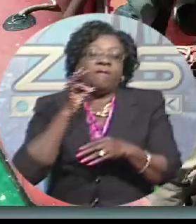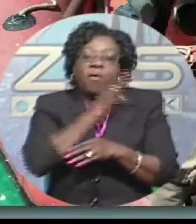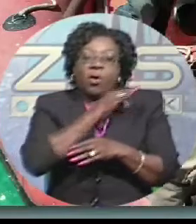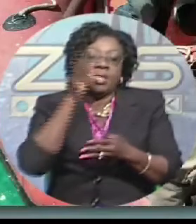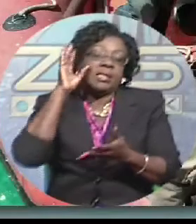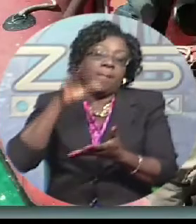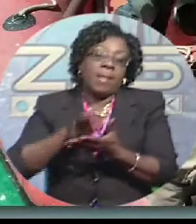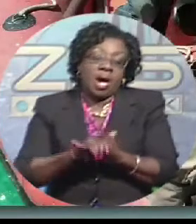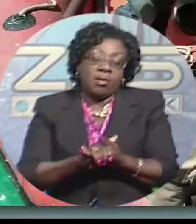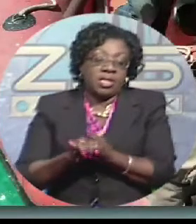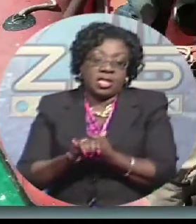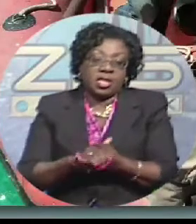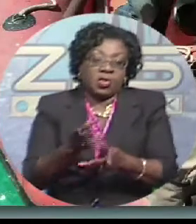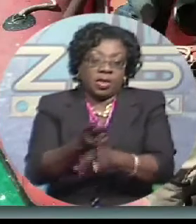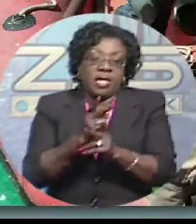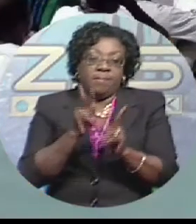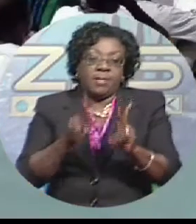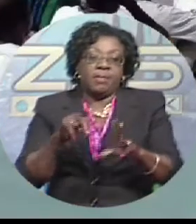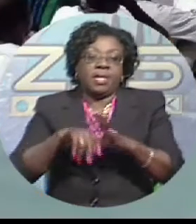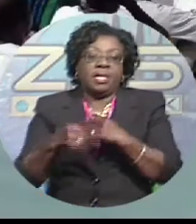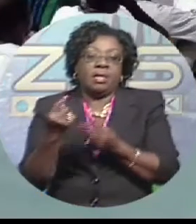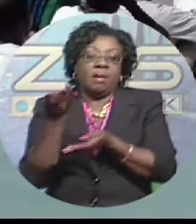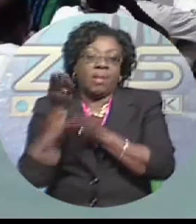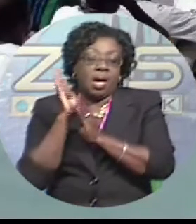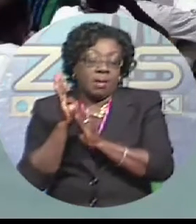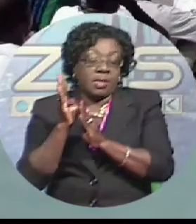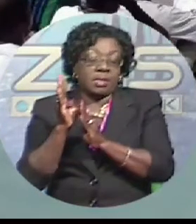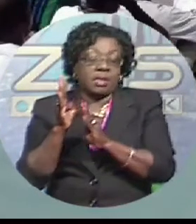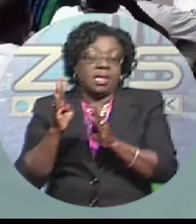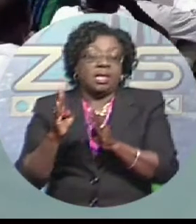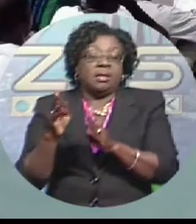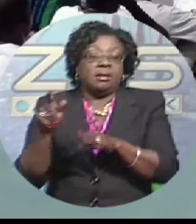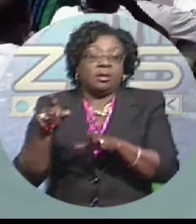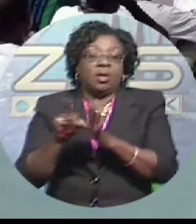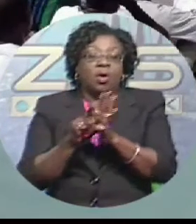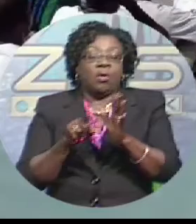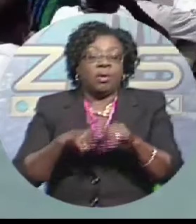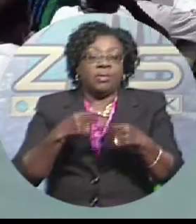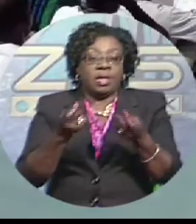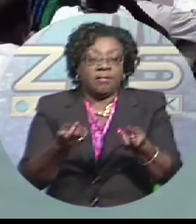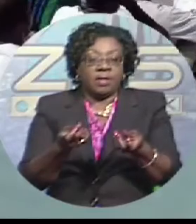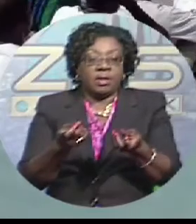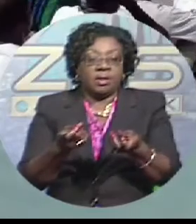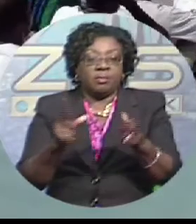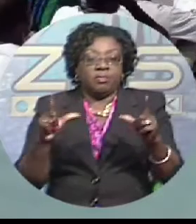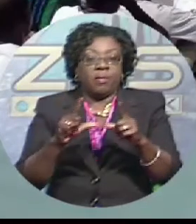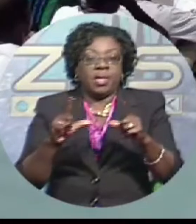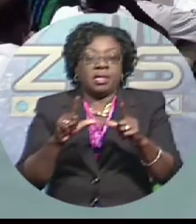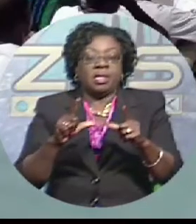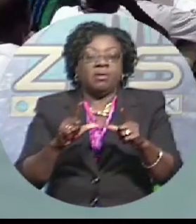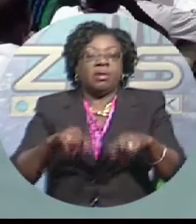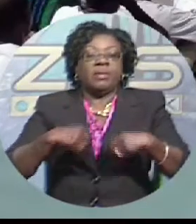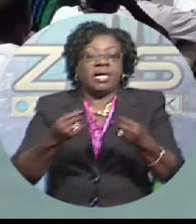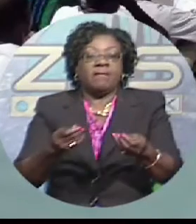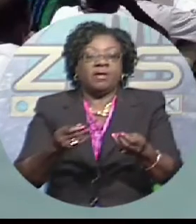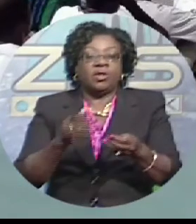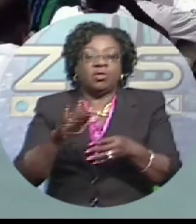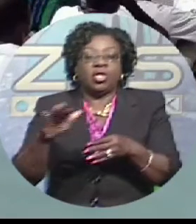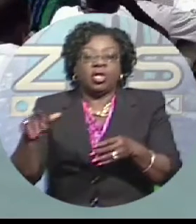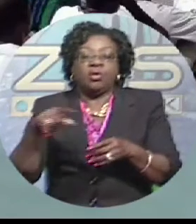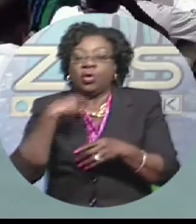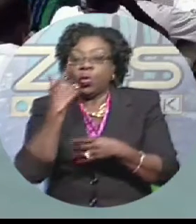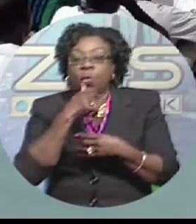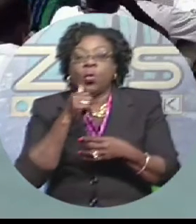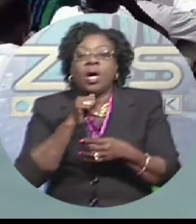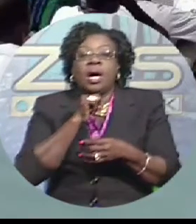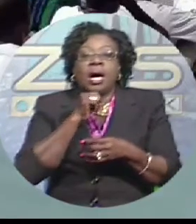of arrest of immigration officers have been strengthened. A belonger's permit will be issued to those who are born in the Bahamas to non-Bahamian parents who